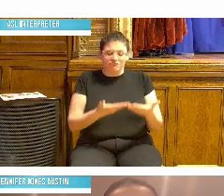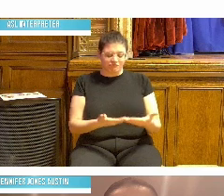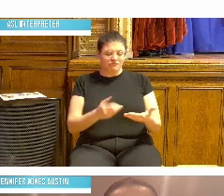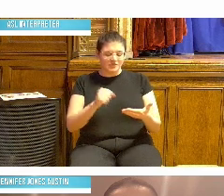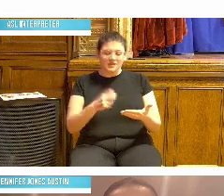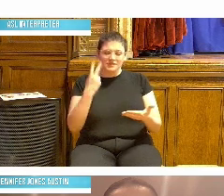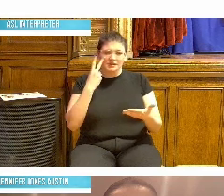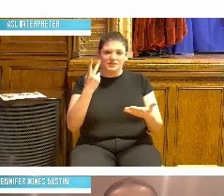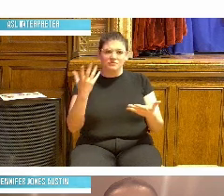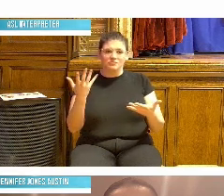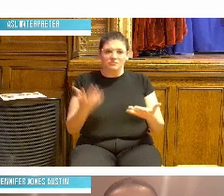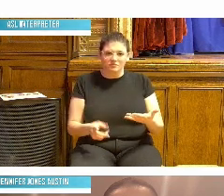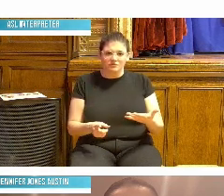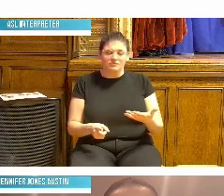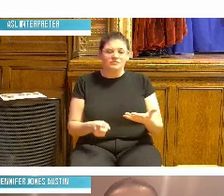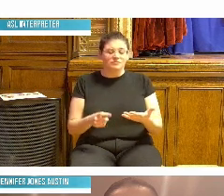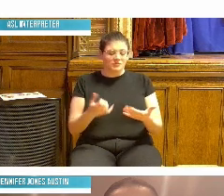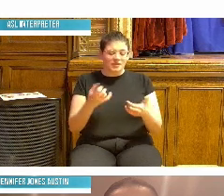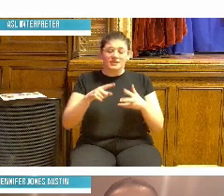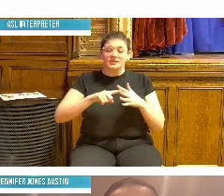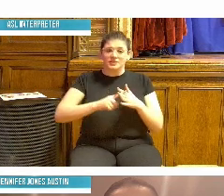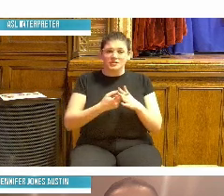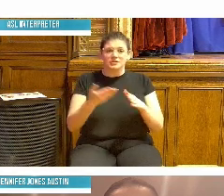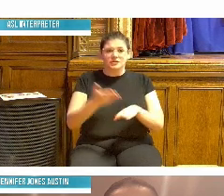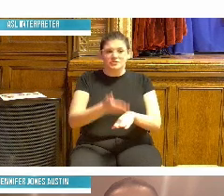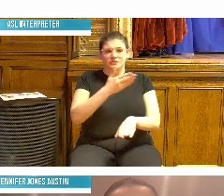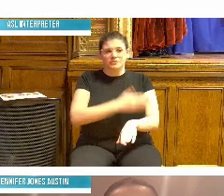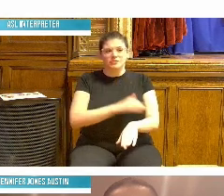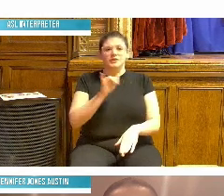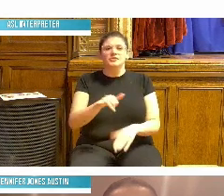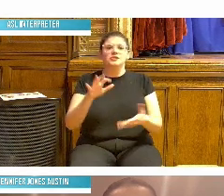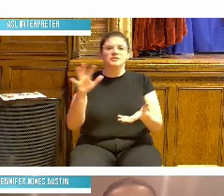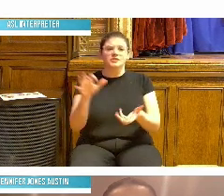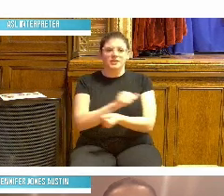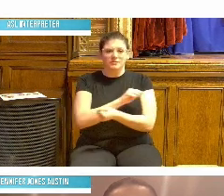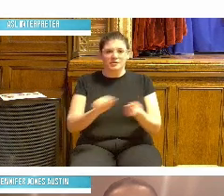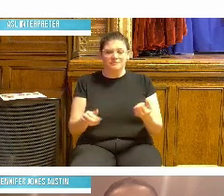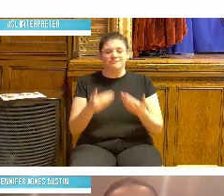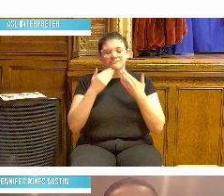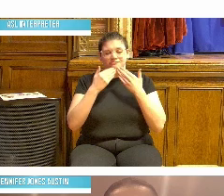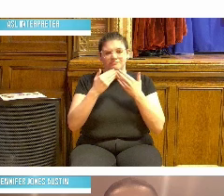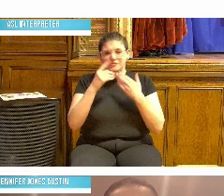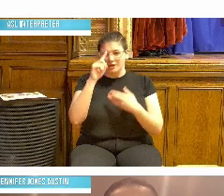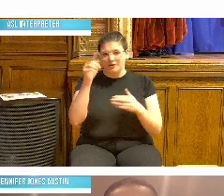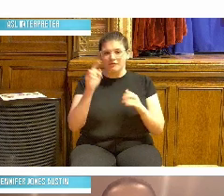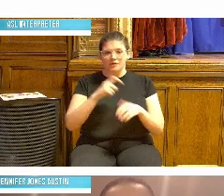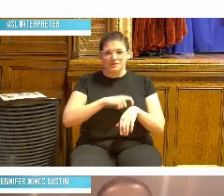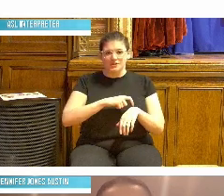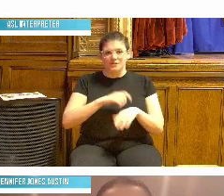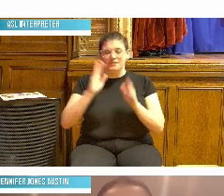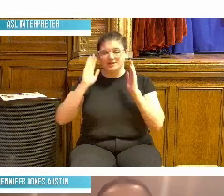to repair the damages. Thank you for your time and attention. Thank you.